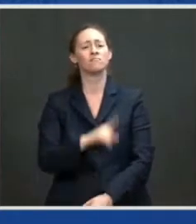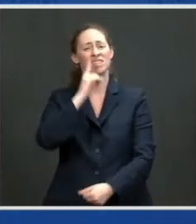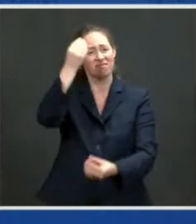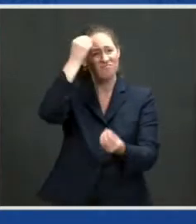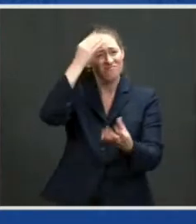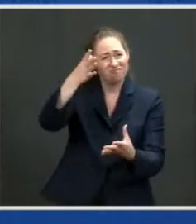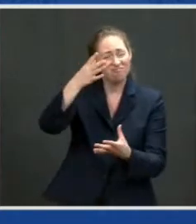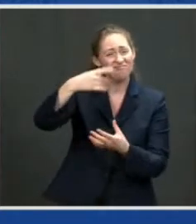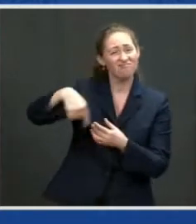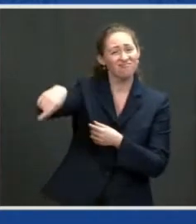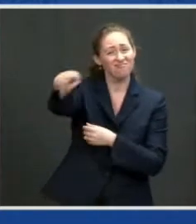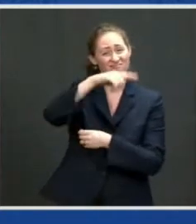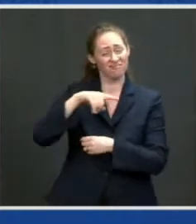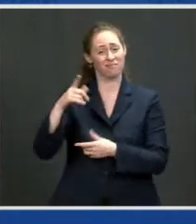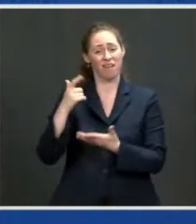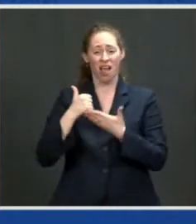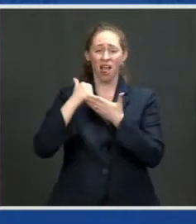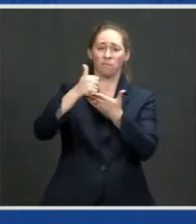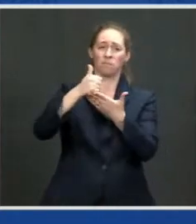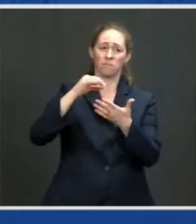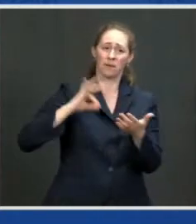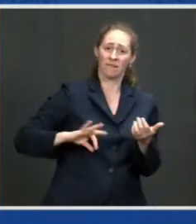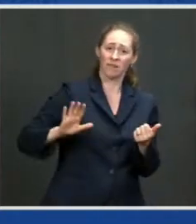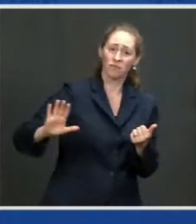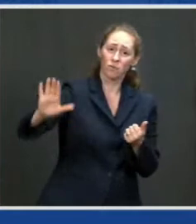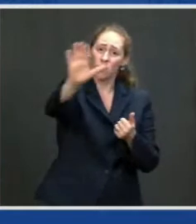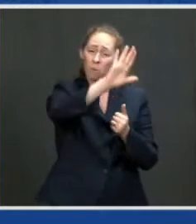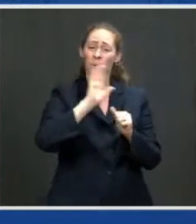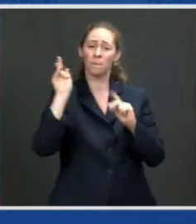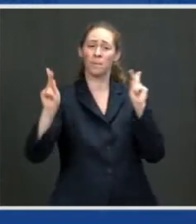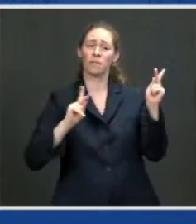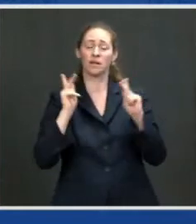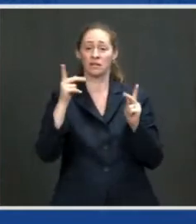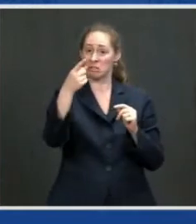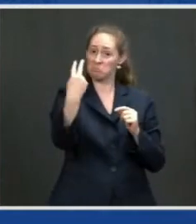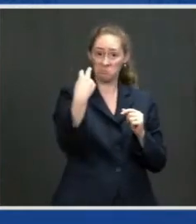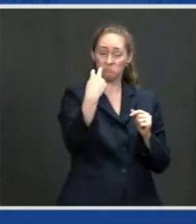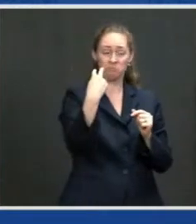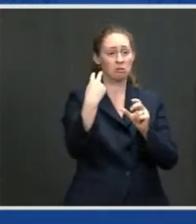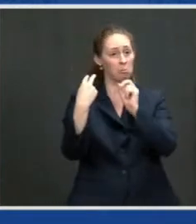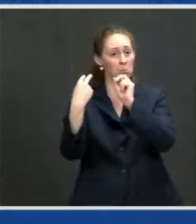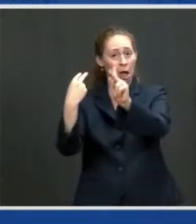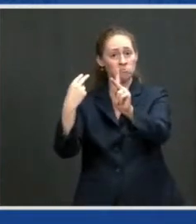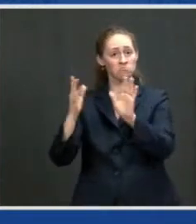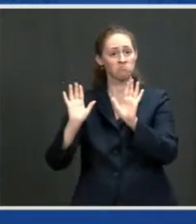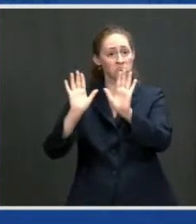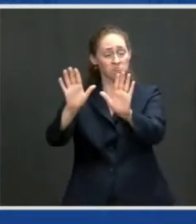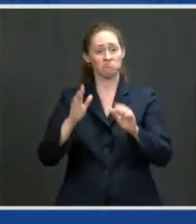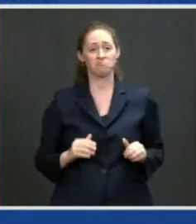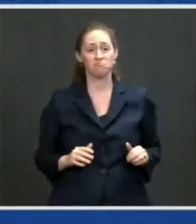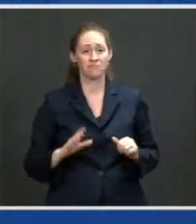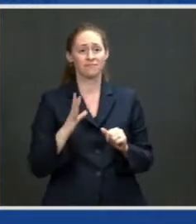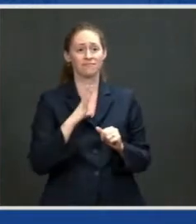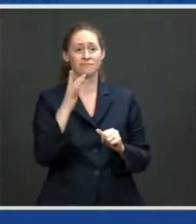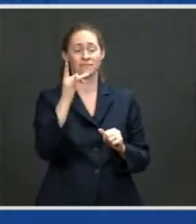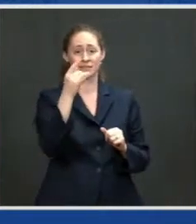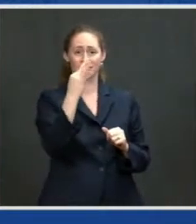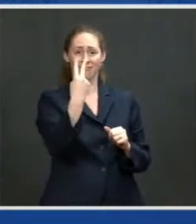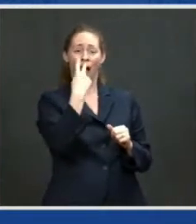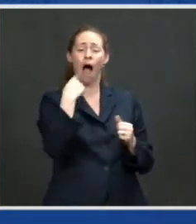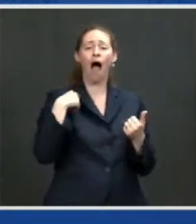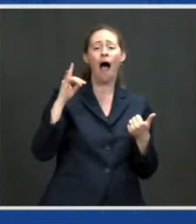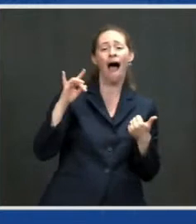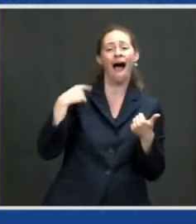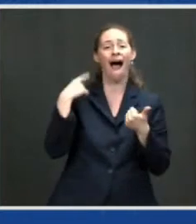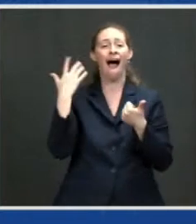constituents. That's okay with me. But if you're going to try to take credit for what you've done, don't get in